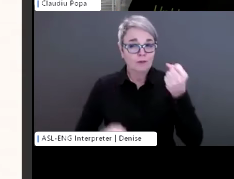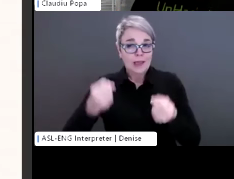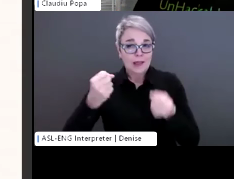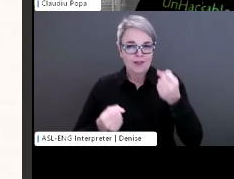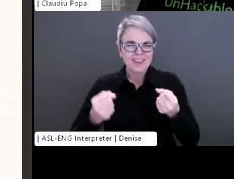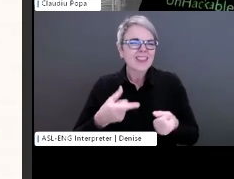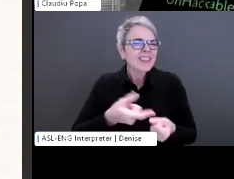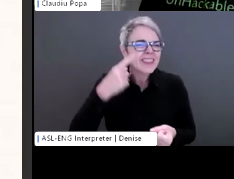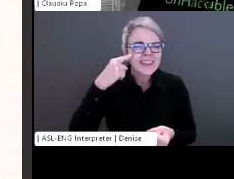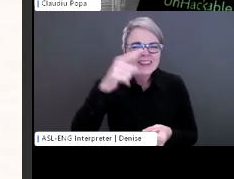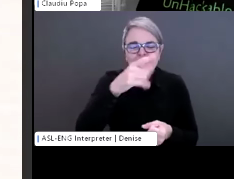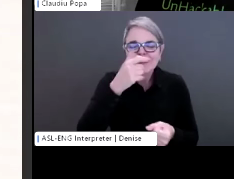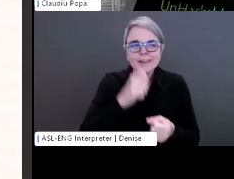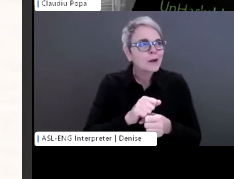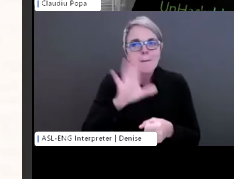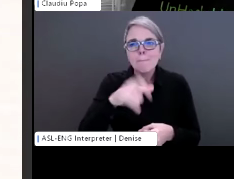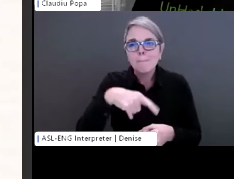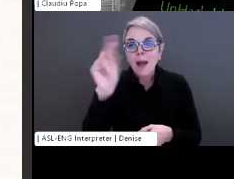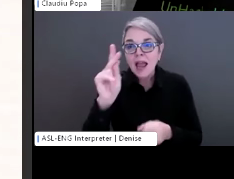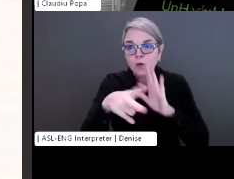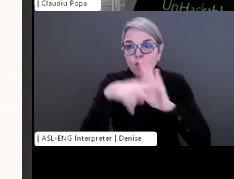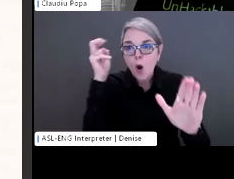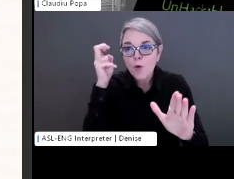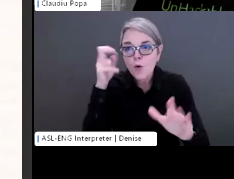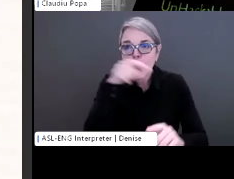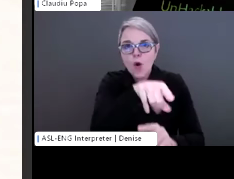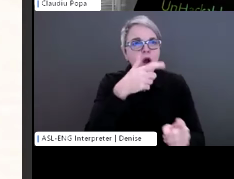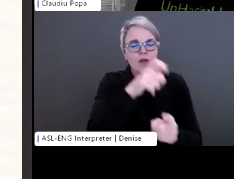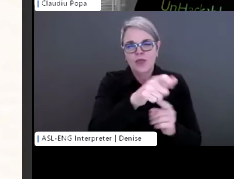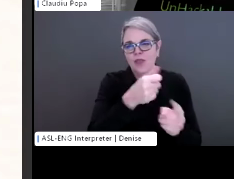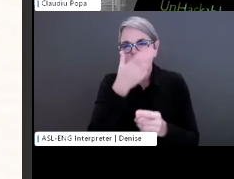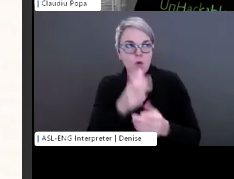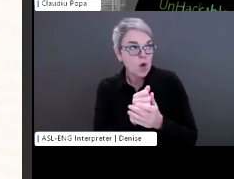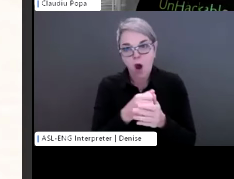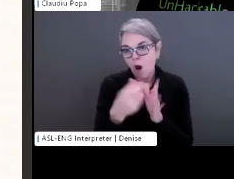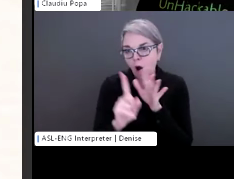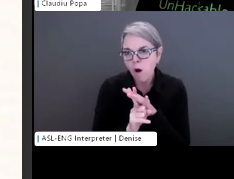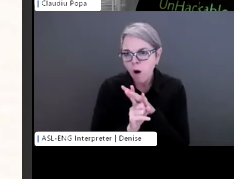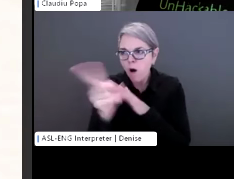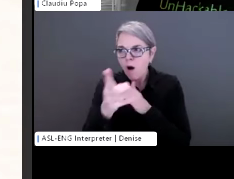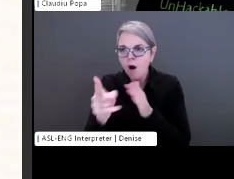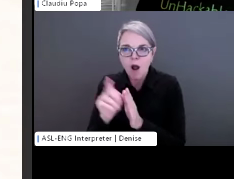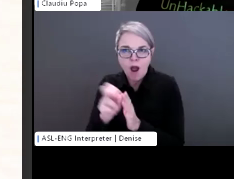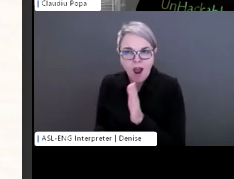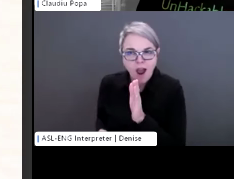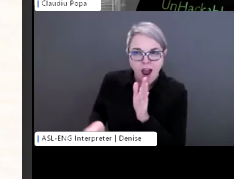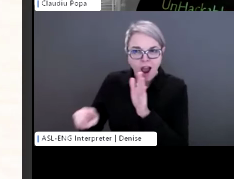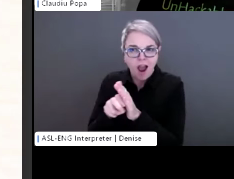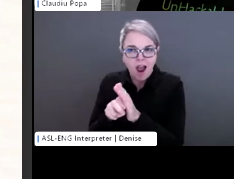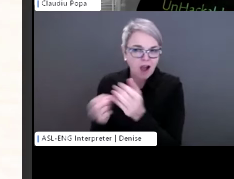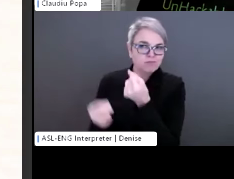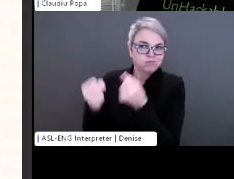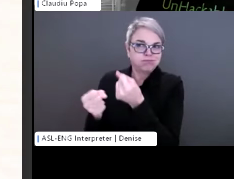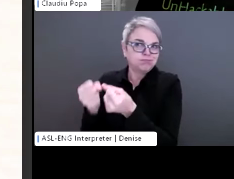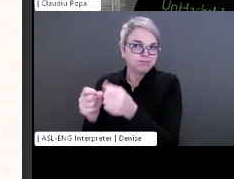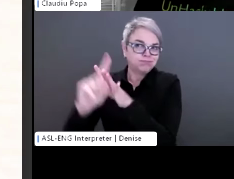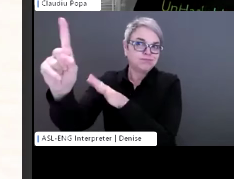a robbery. So as a vehicle, or as a method of conducting this type of criminal